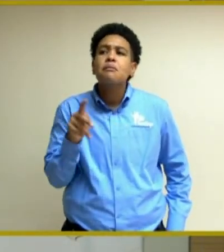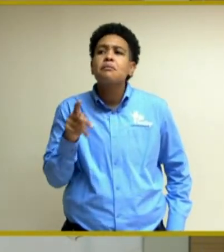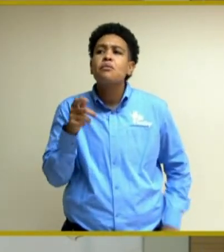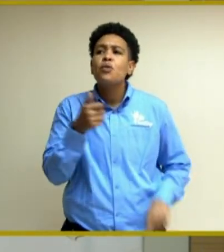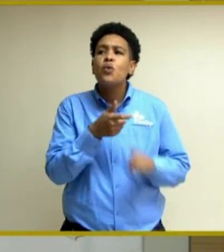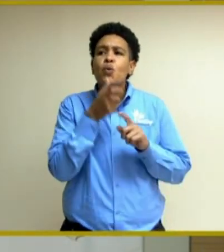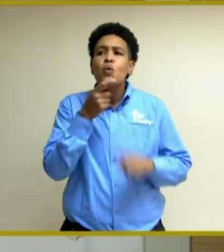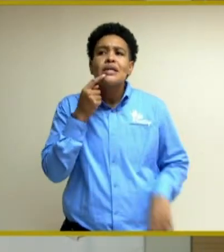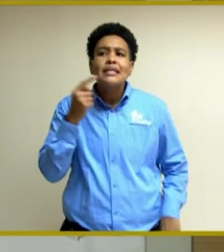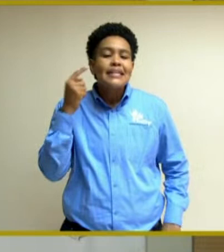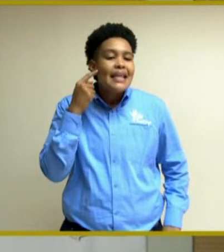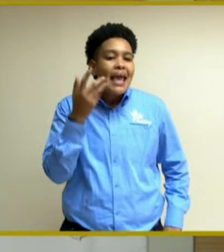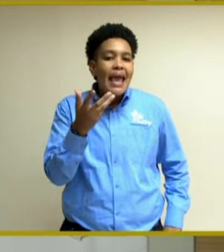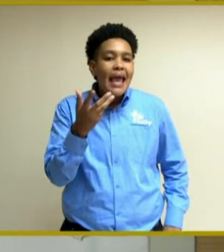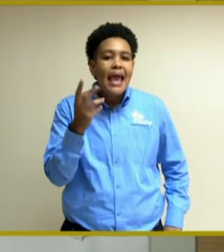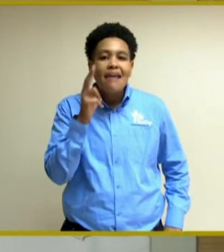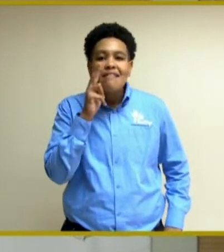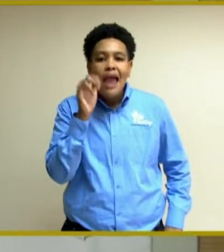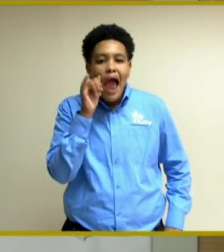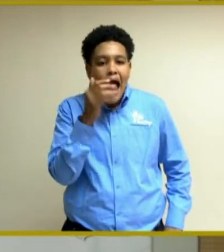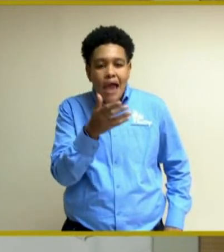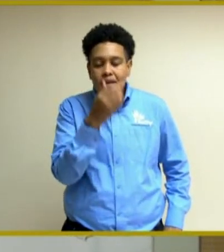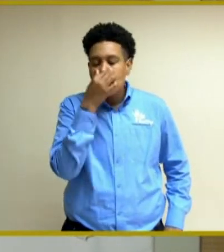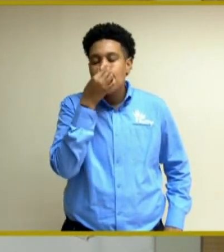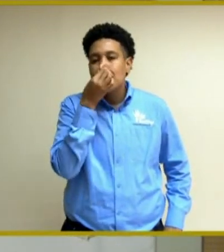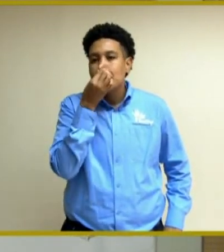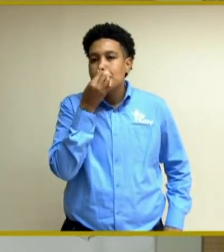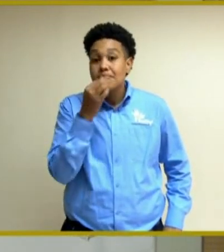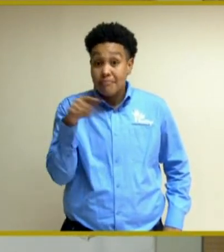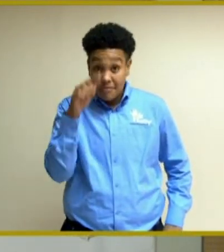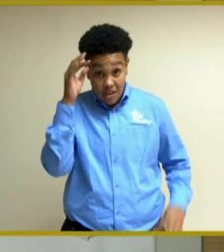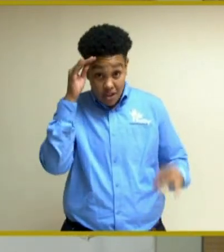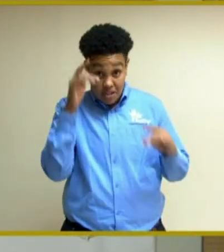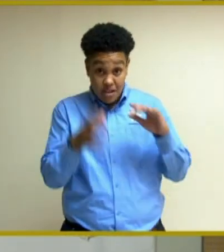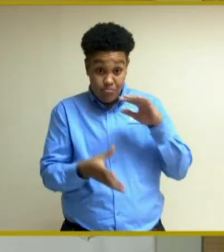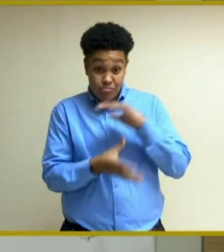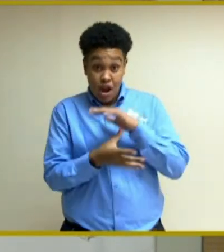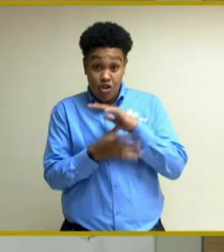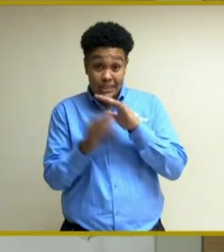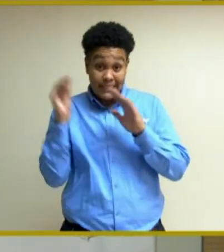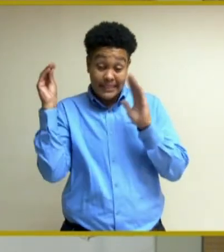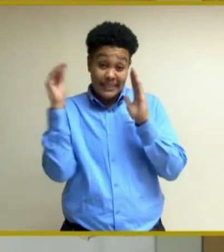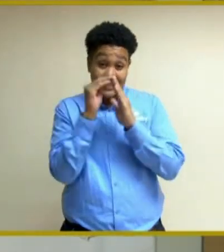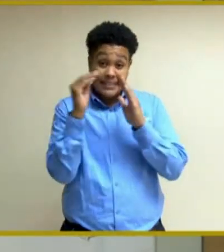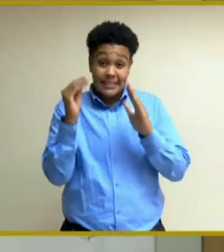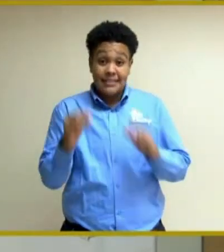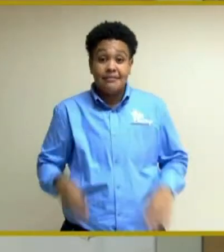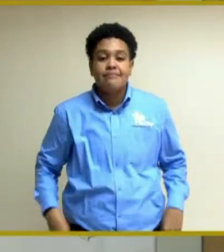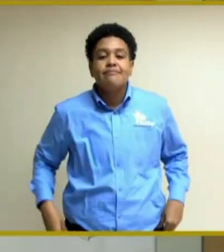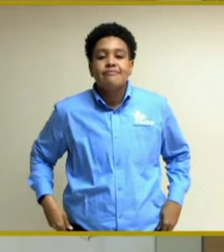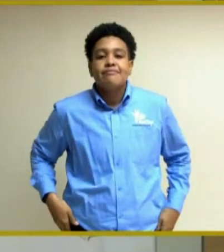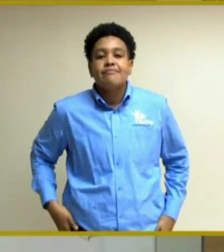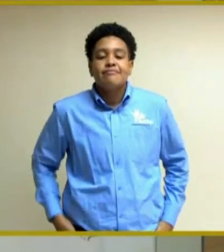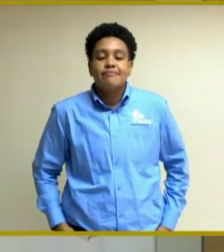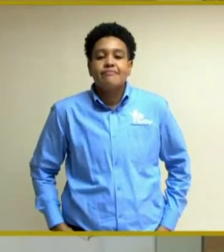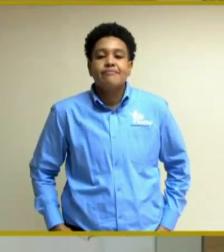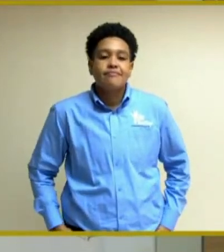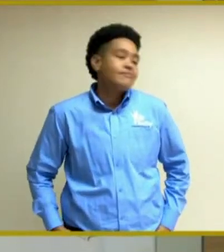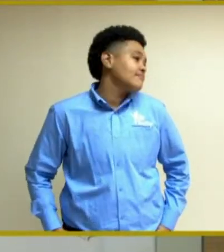deaf and visually impaired, are they considered among the priority group?